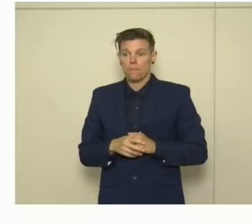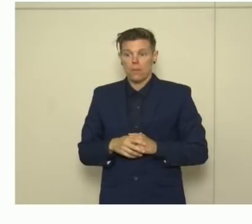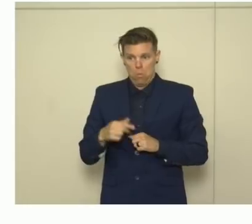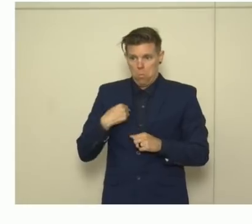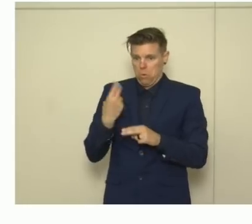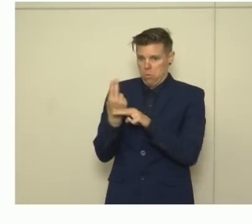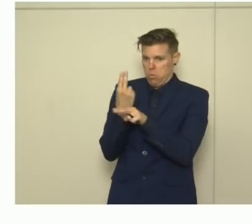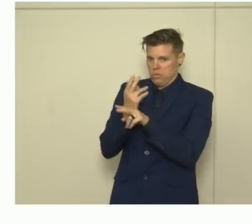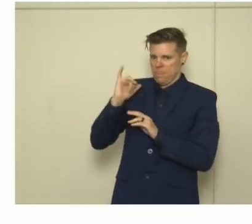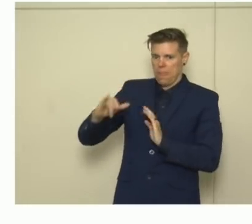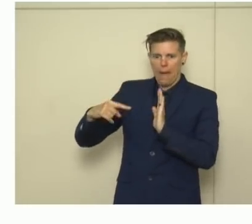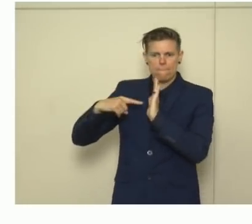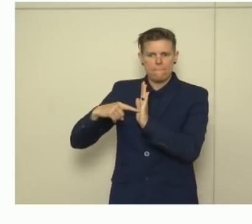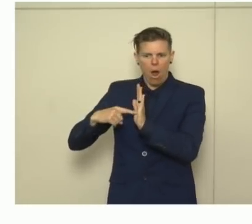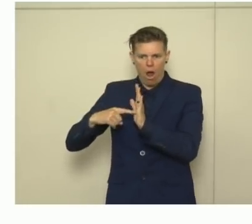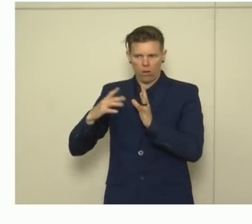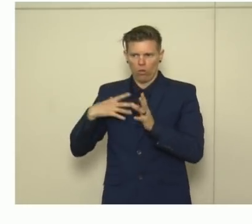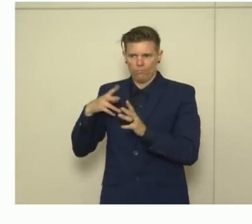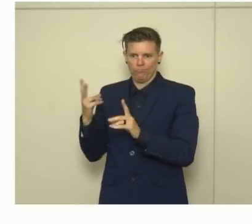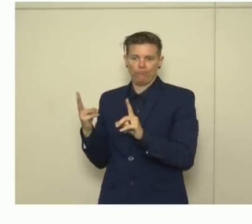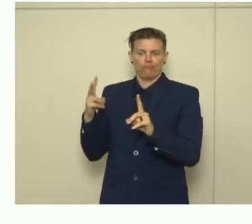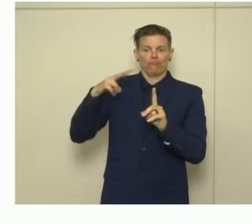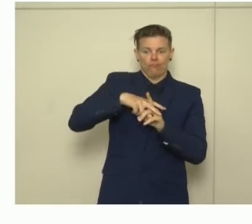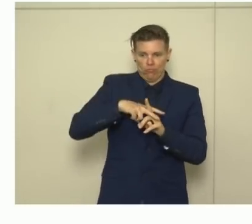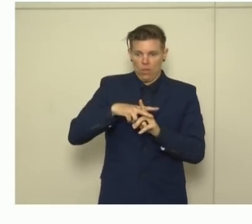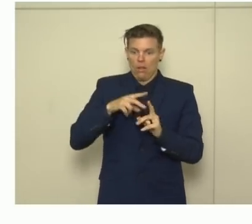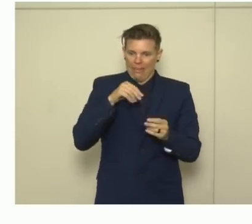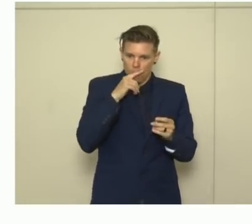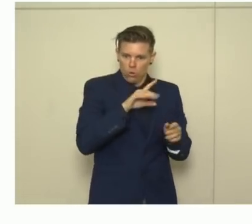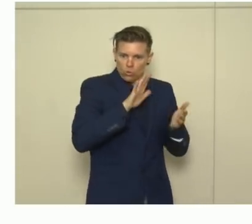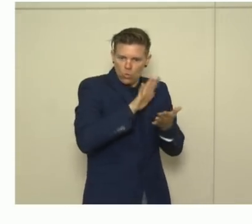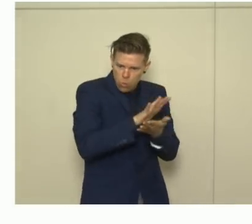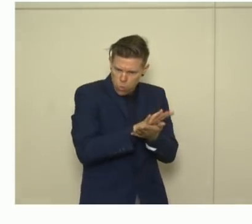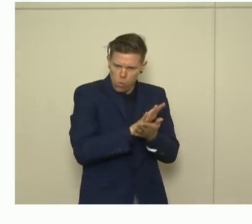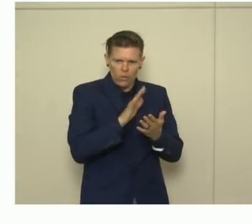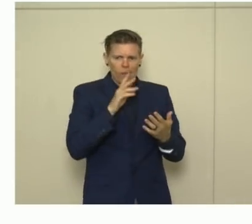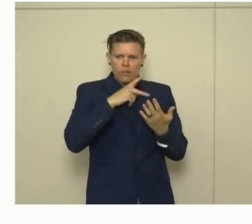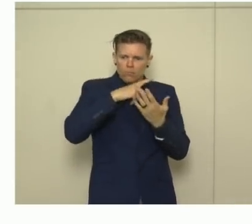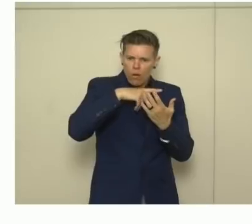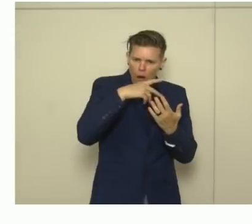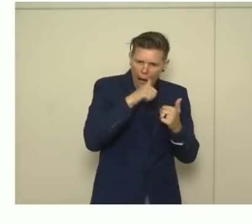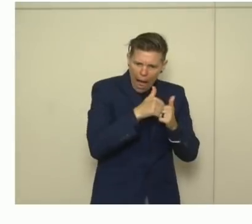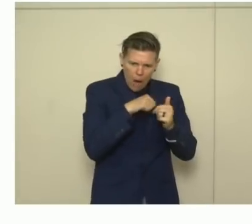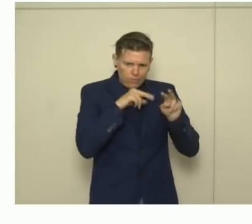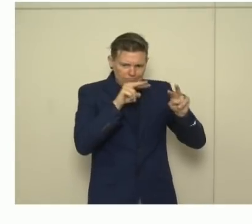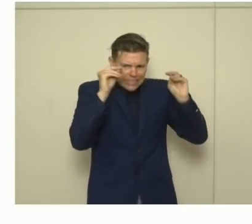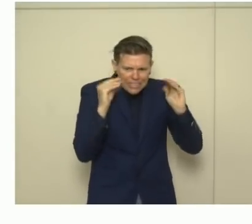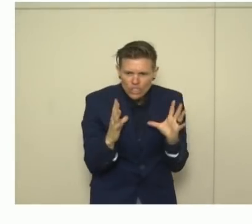to monitor teachers primarily, to make sure that they're not carrying the virus.